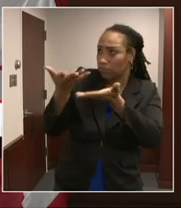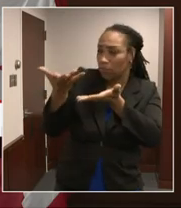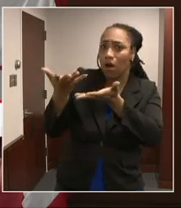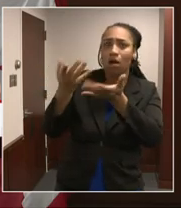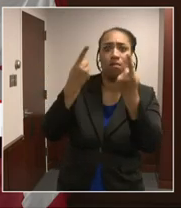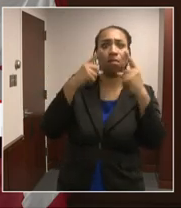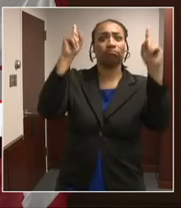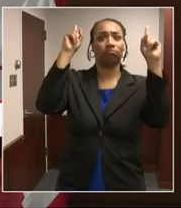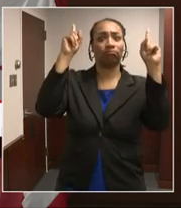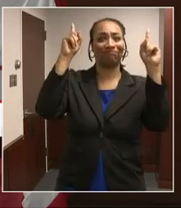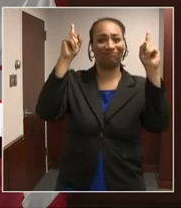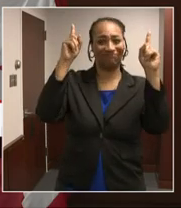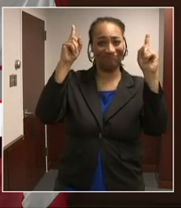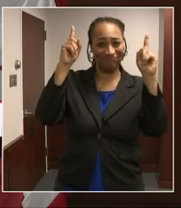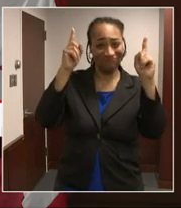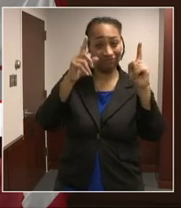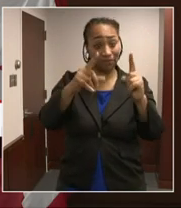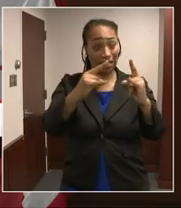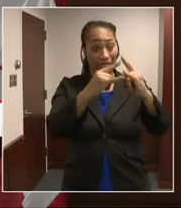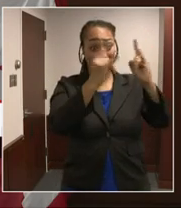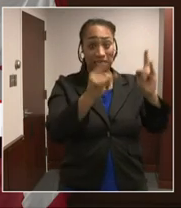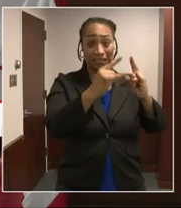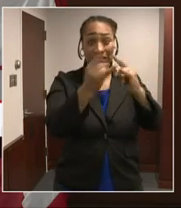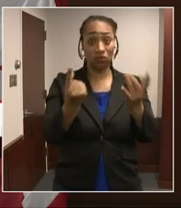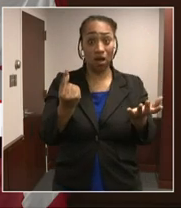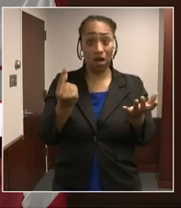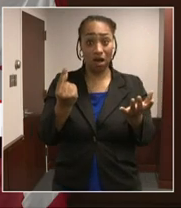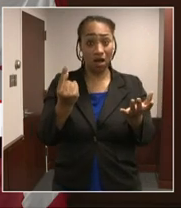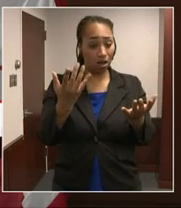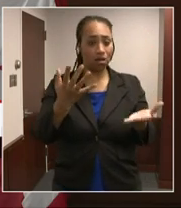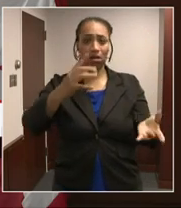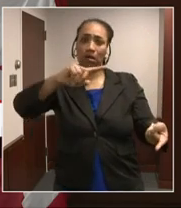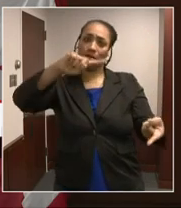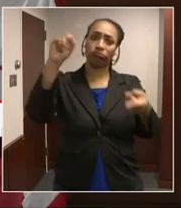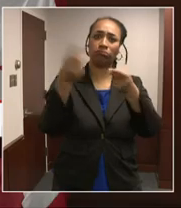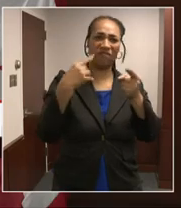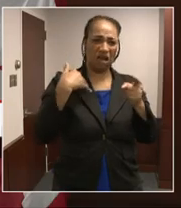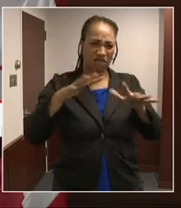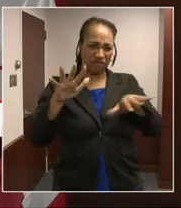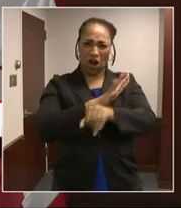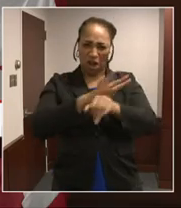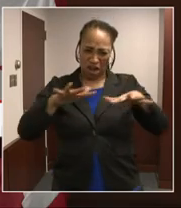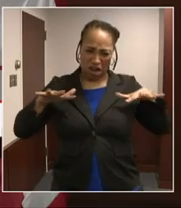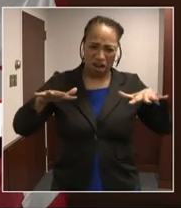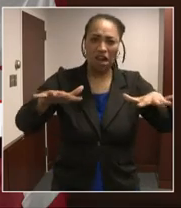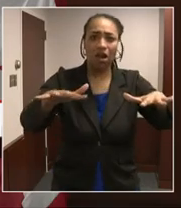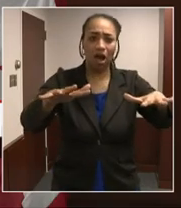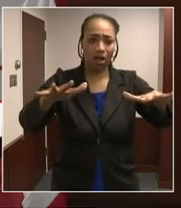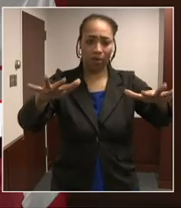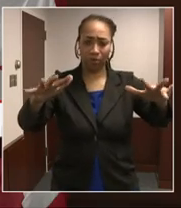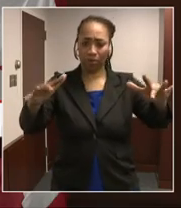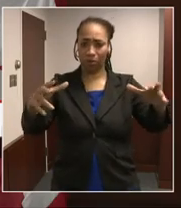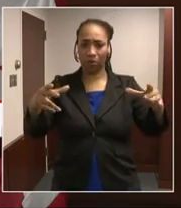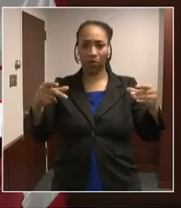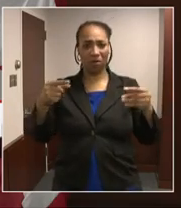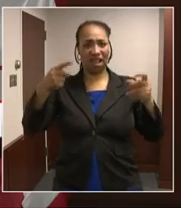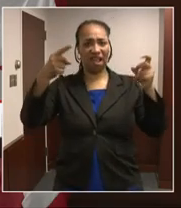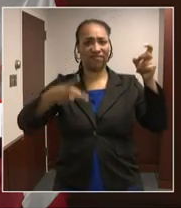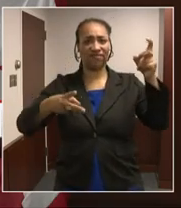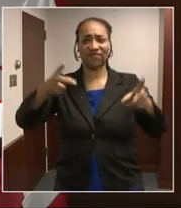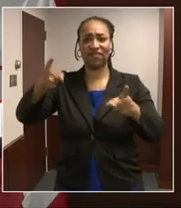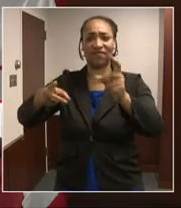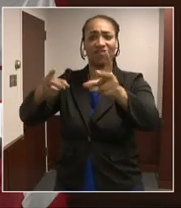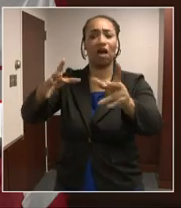half, the number of tents in more than half, and the number of people who are living on the street as well. But we have to keep